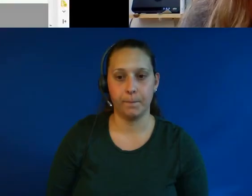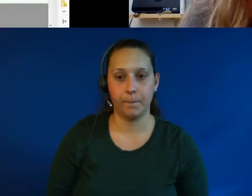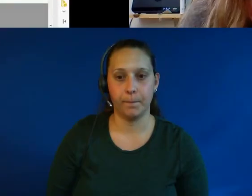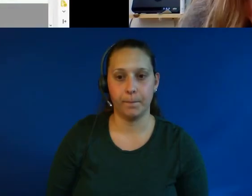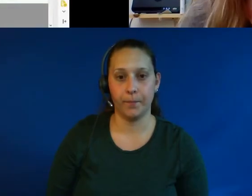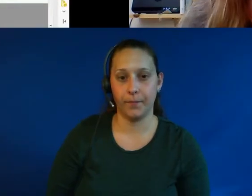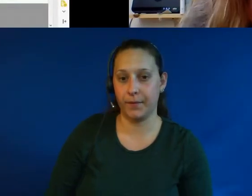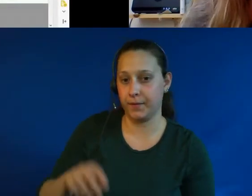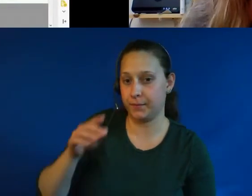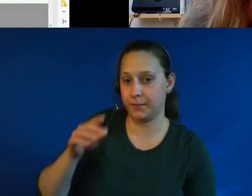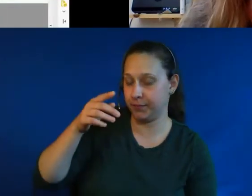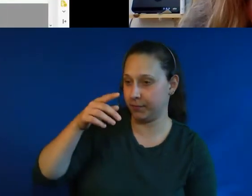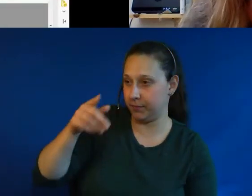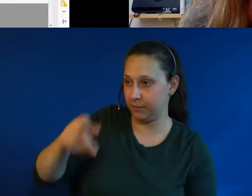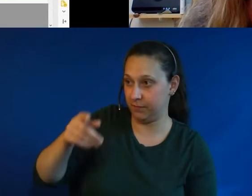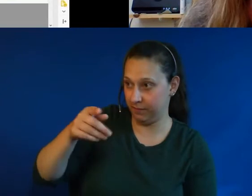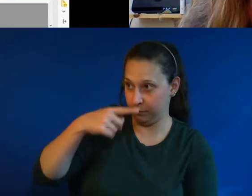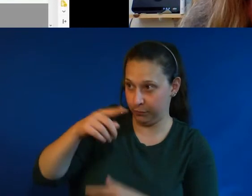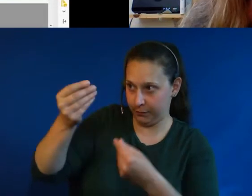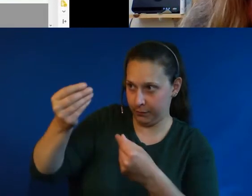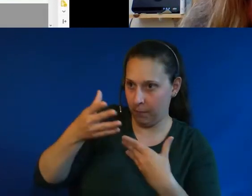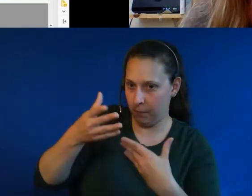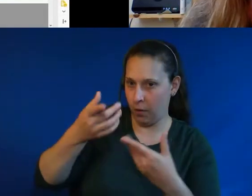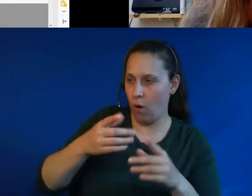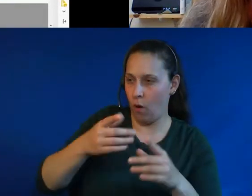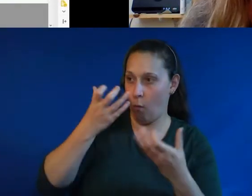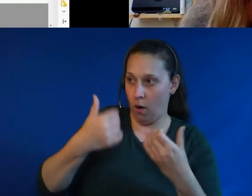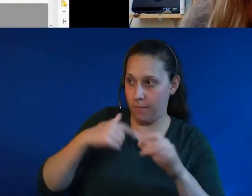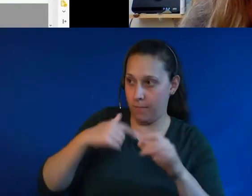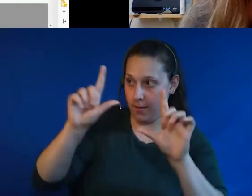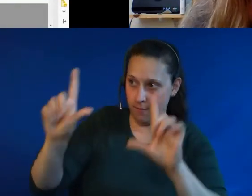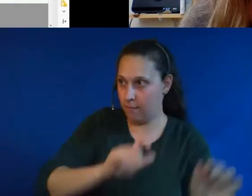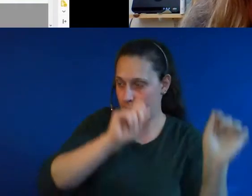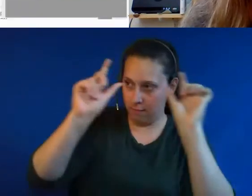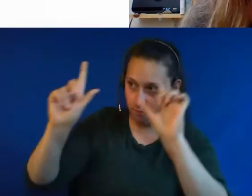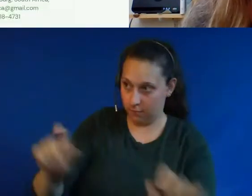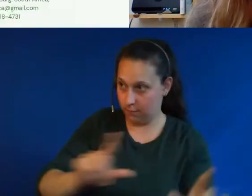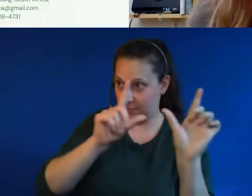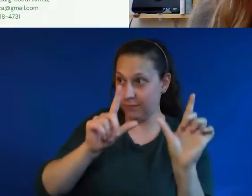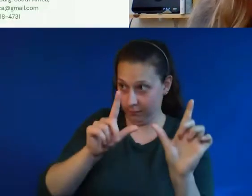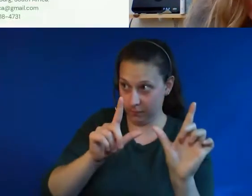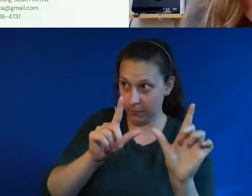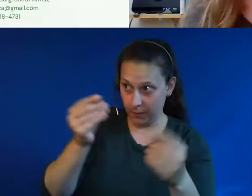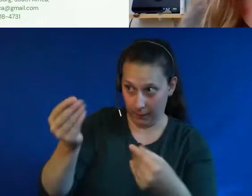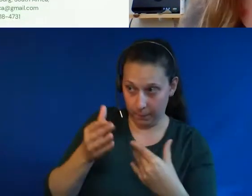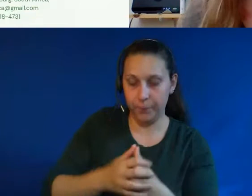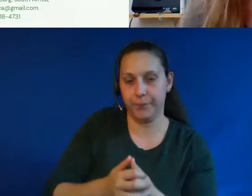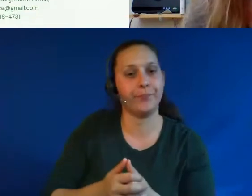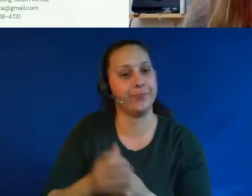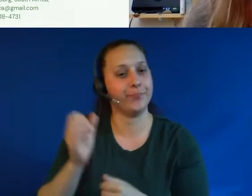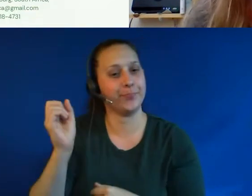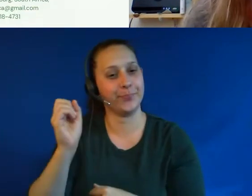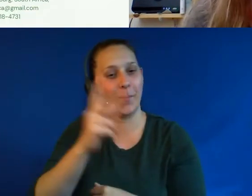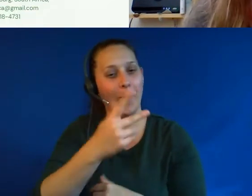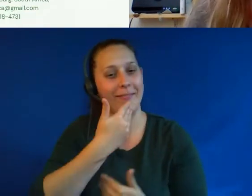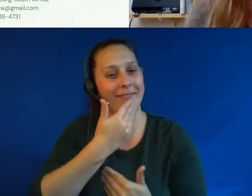So Victor, if you could just let me know when to switch the slides, that would be great. Okay, thank you very